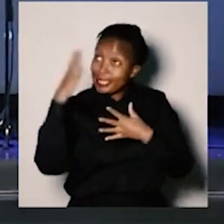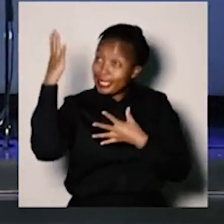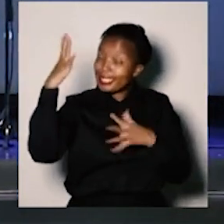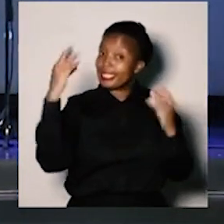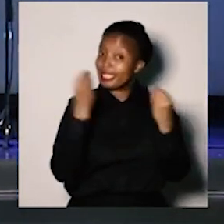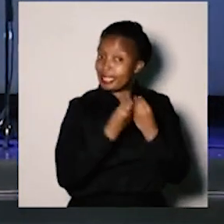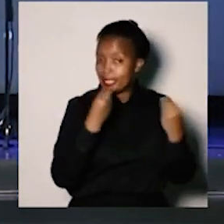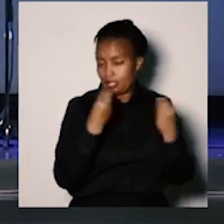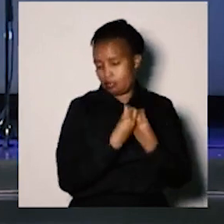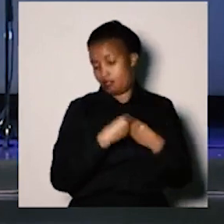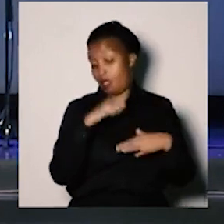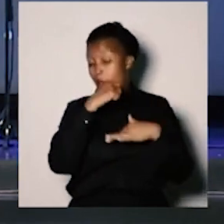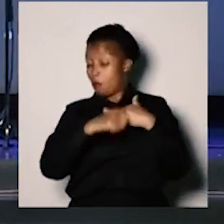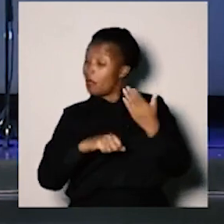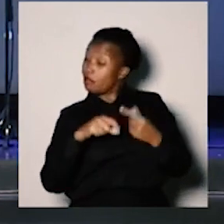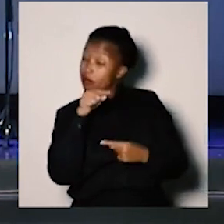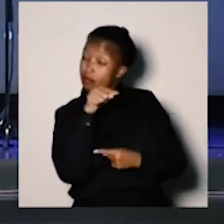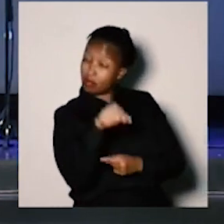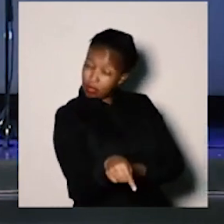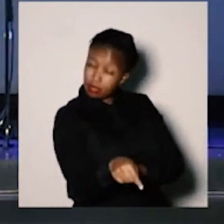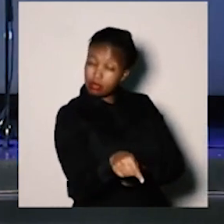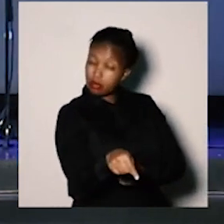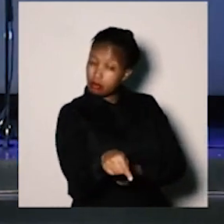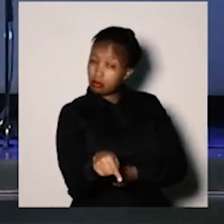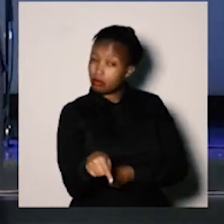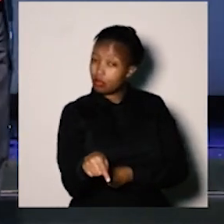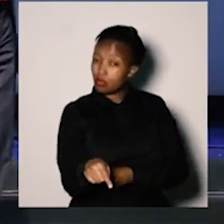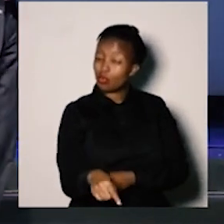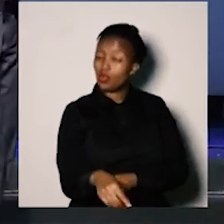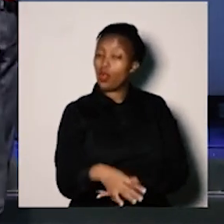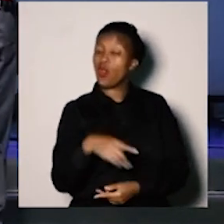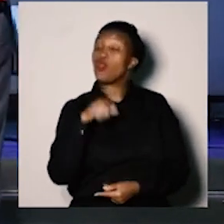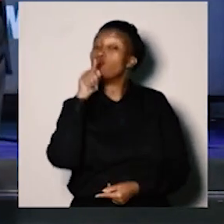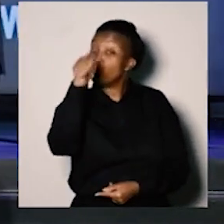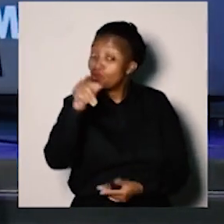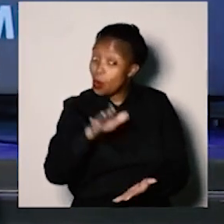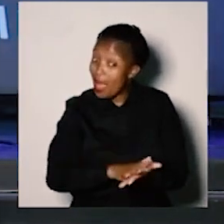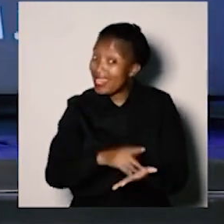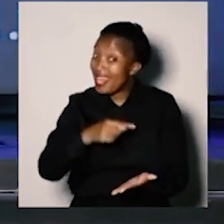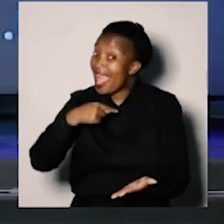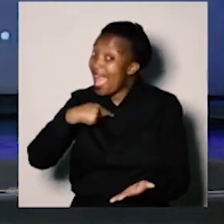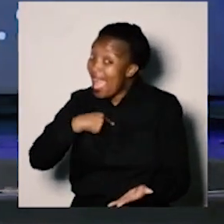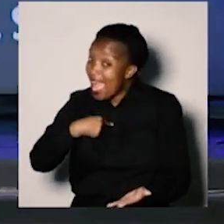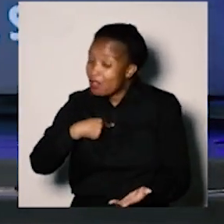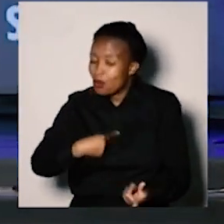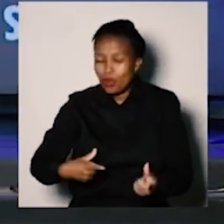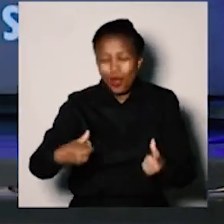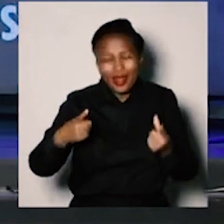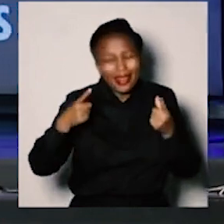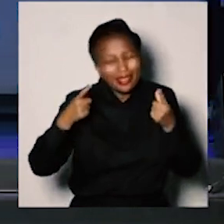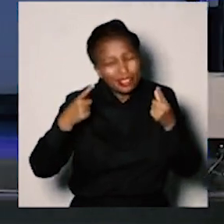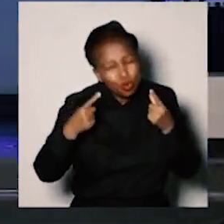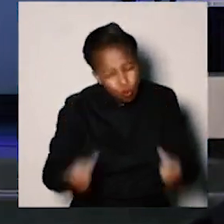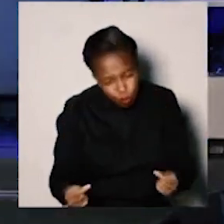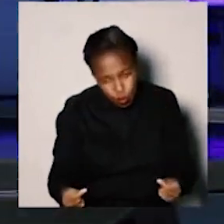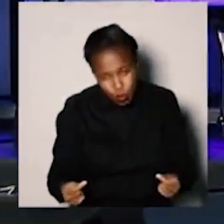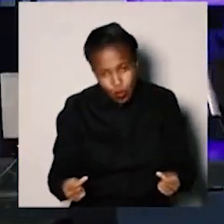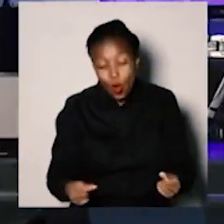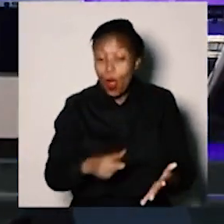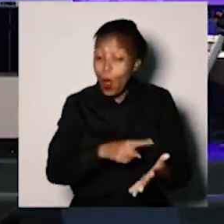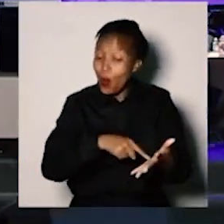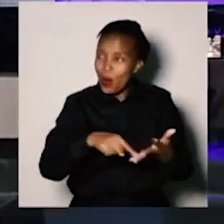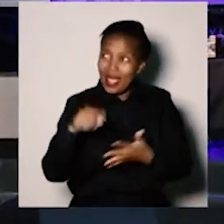This month, it's a month where you and I are going to exercise ourselves in